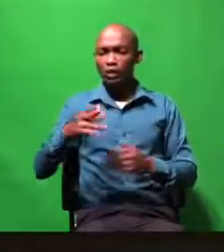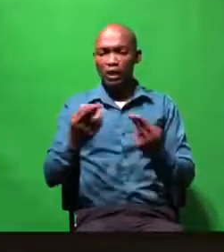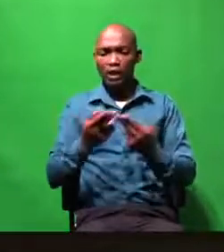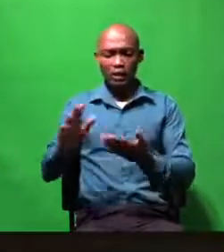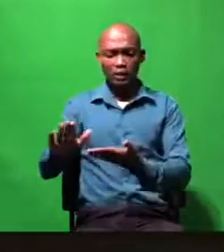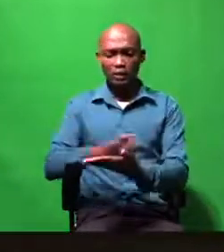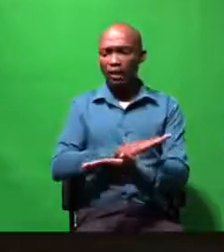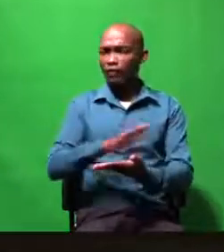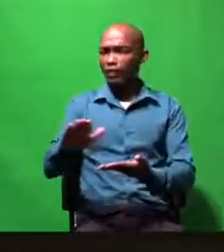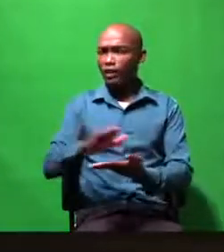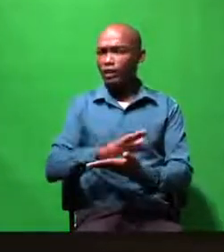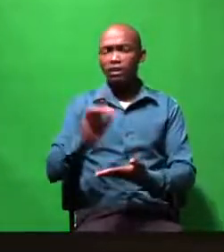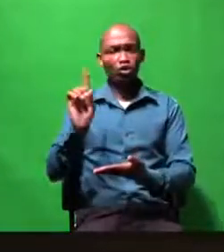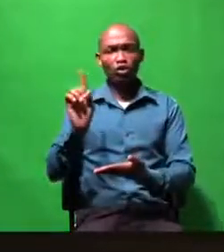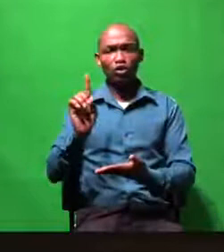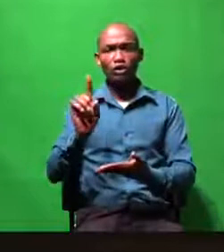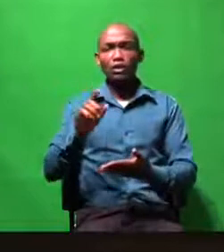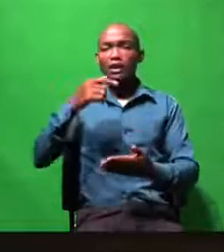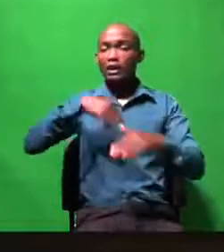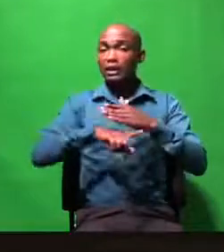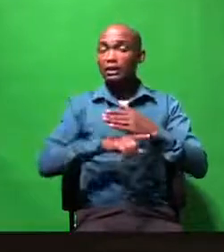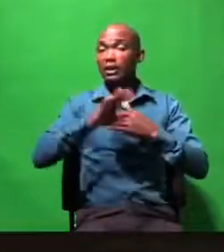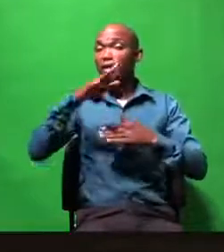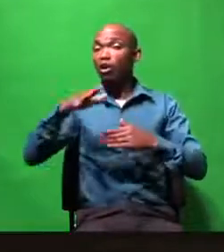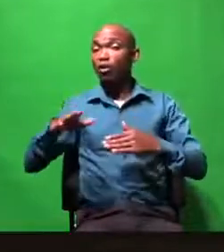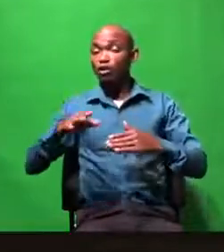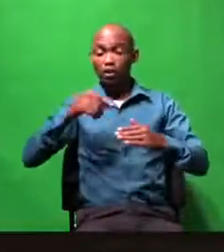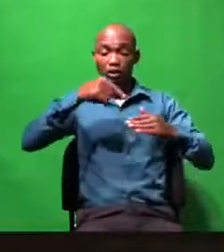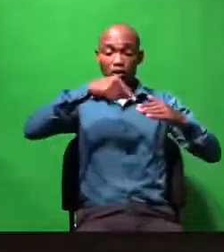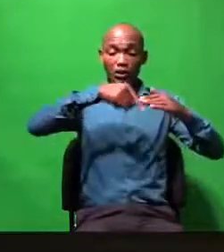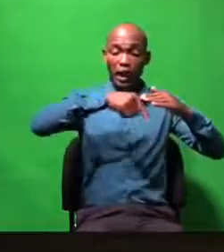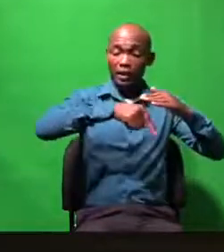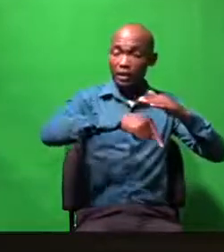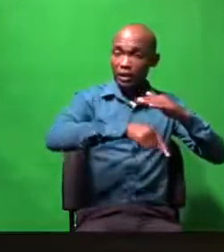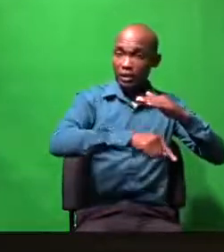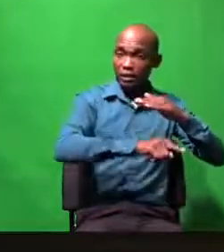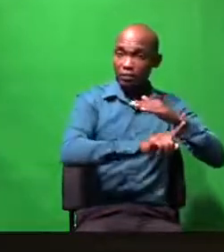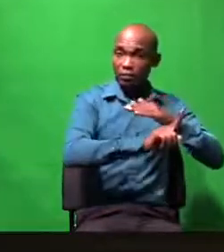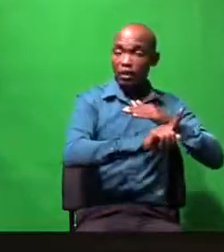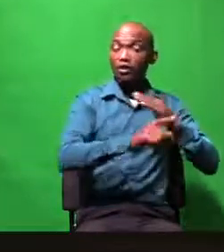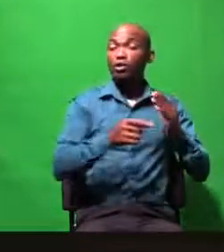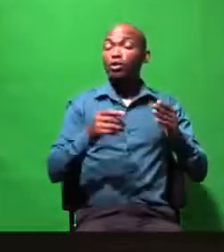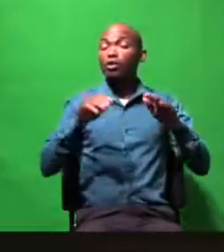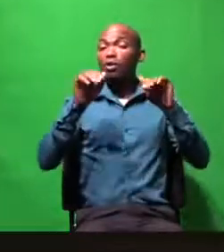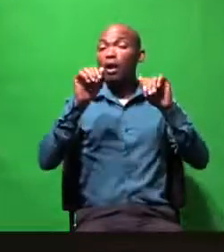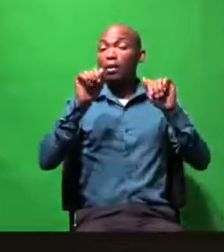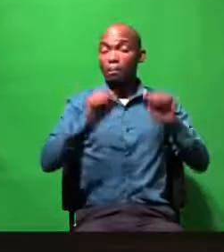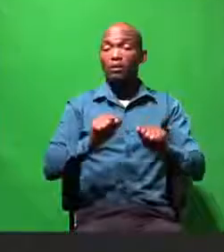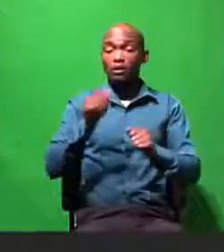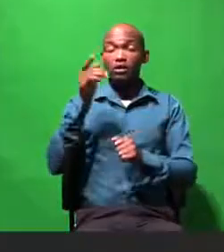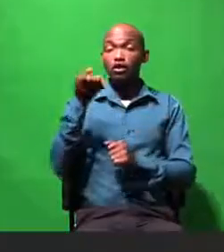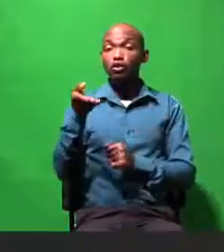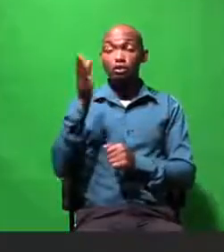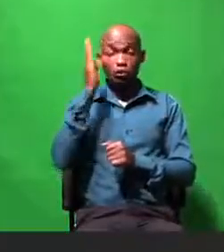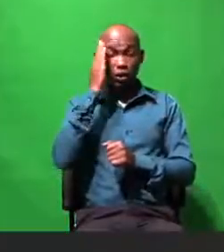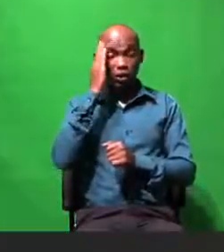but there is what inside the ocean. So we need to know this. I explain here. I want to give you what